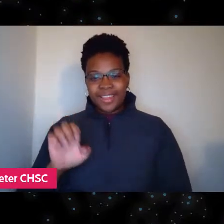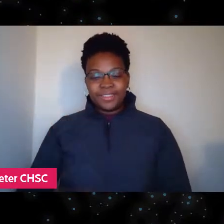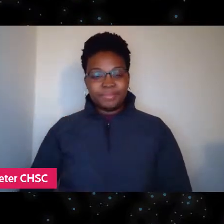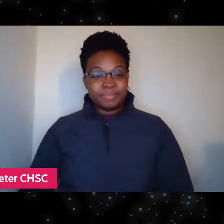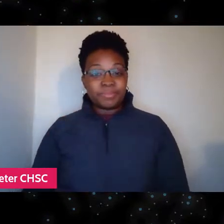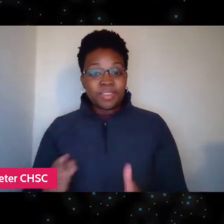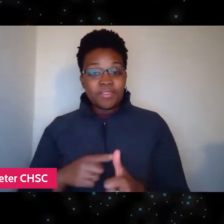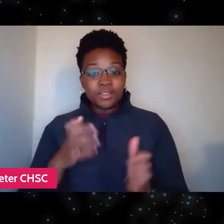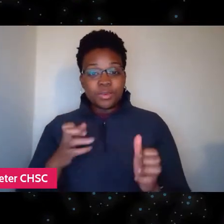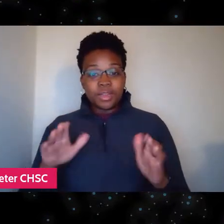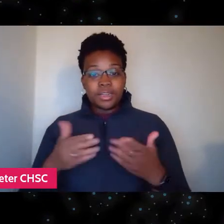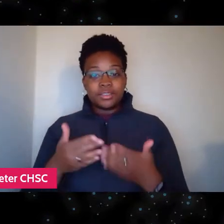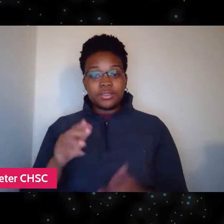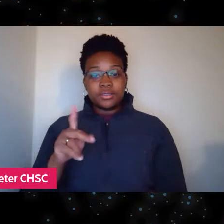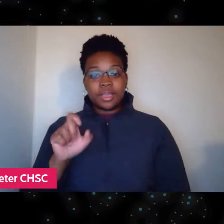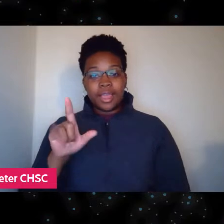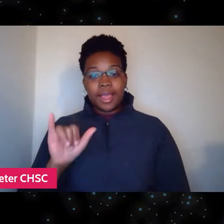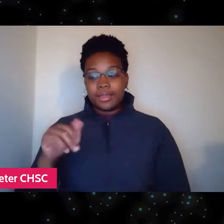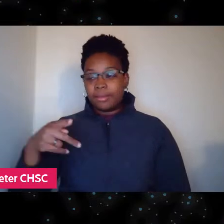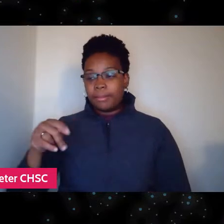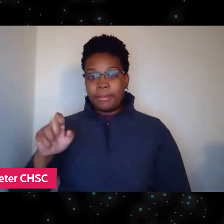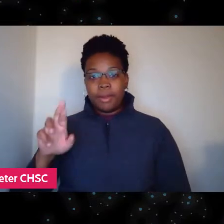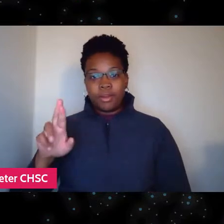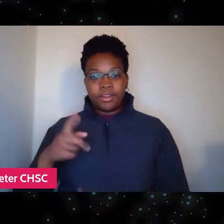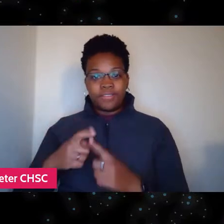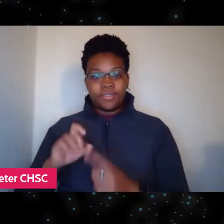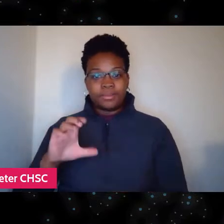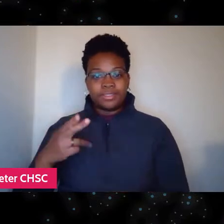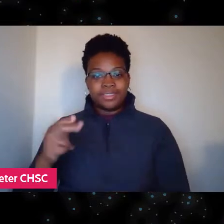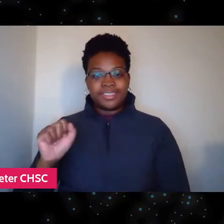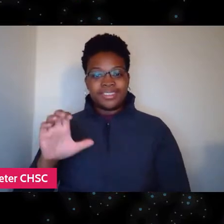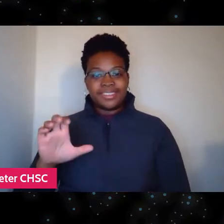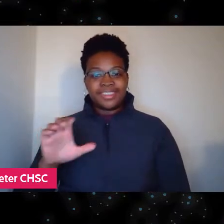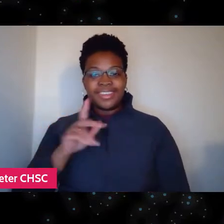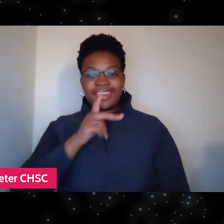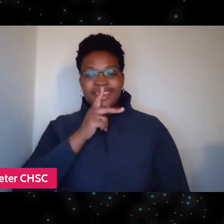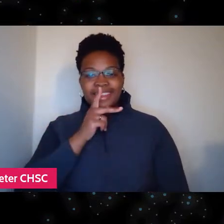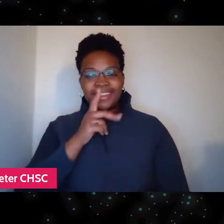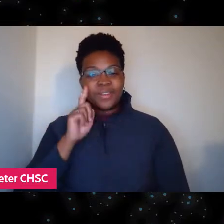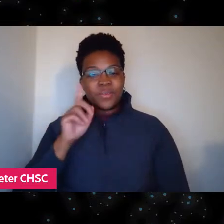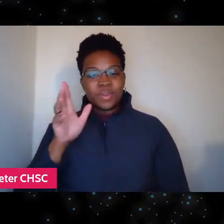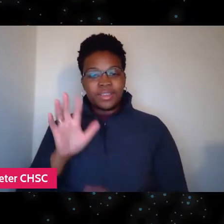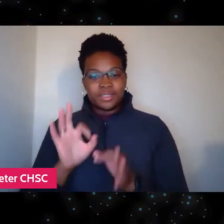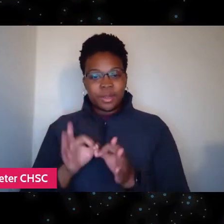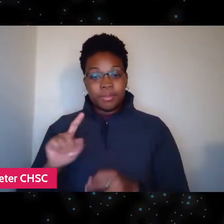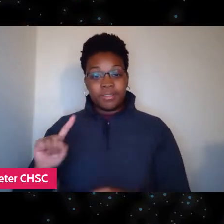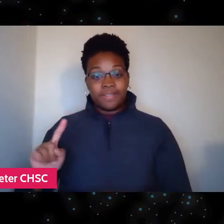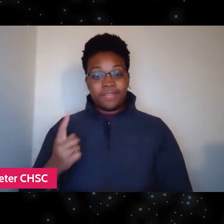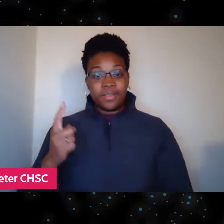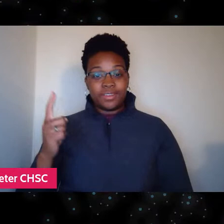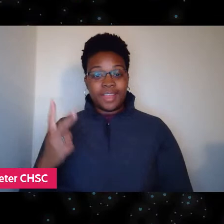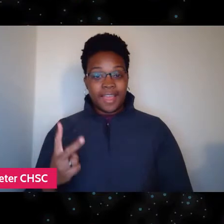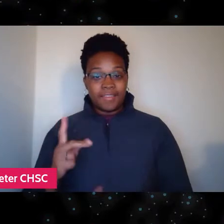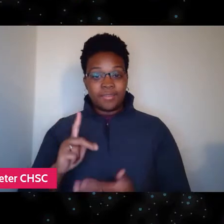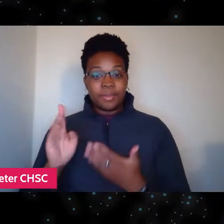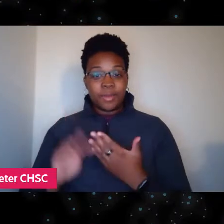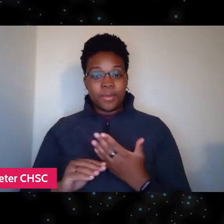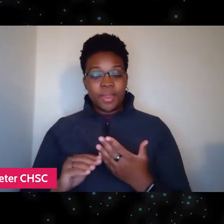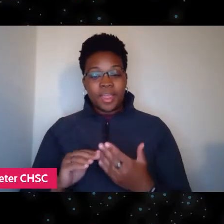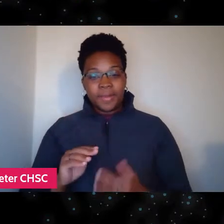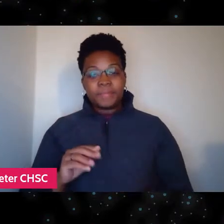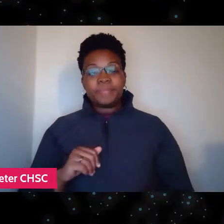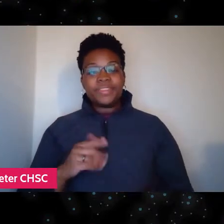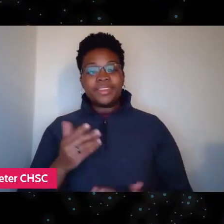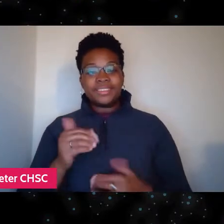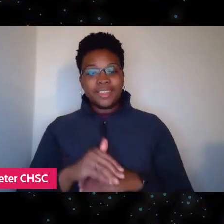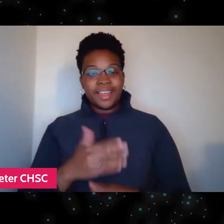like to introduce Kelly Parker from the Cleveland Hearing and Speech Center, who will be interpreting for us during the first half of our program excuse me, tonight.